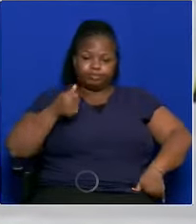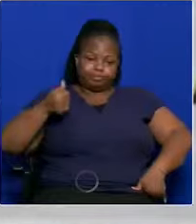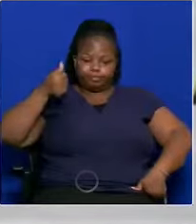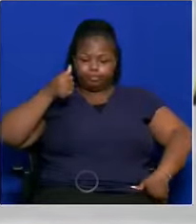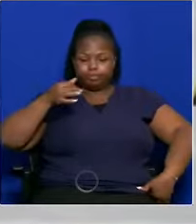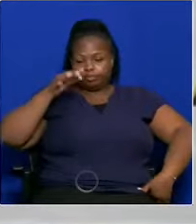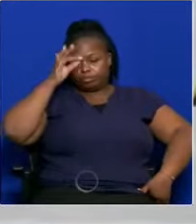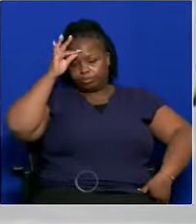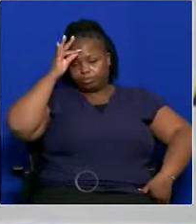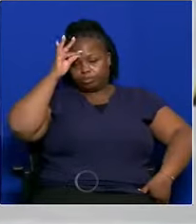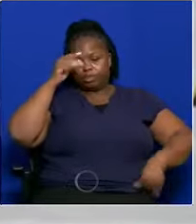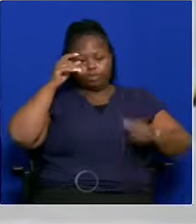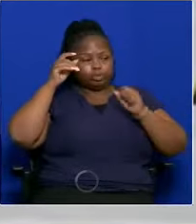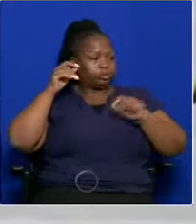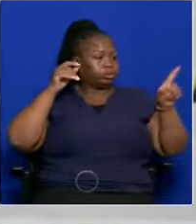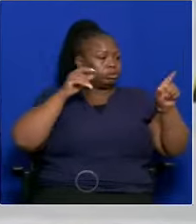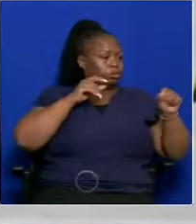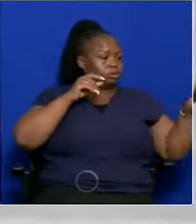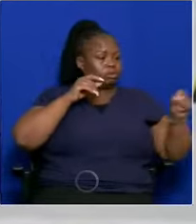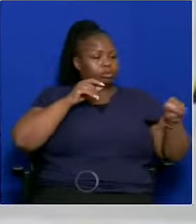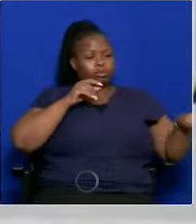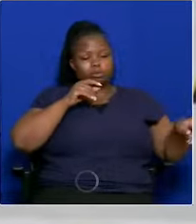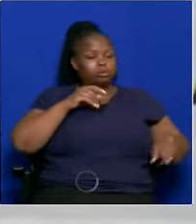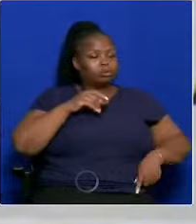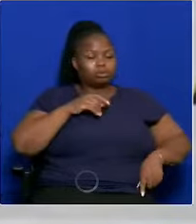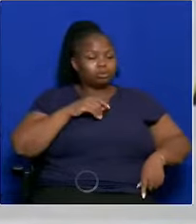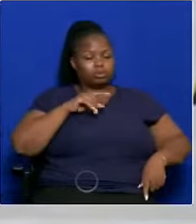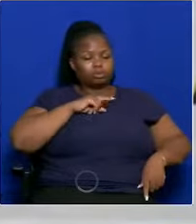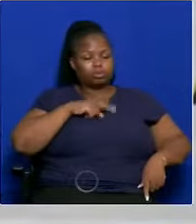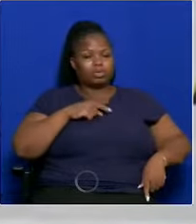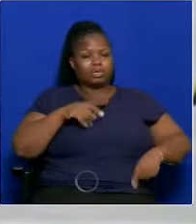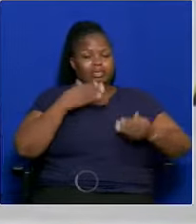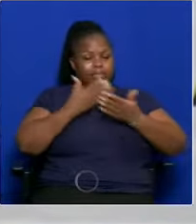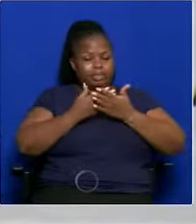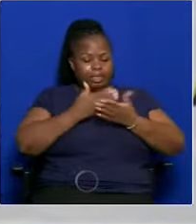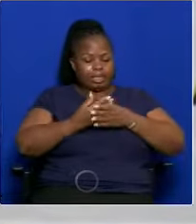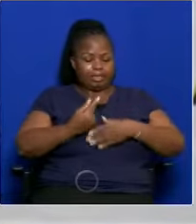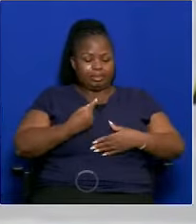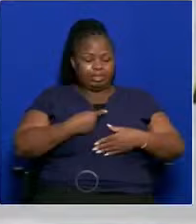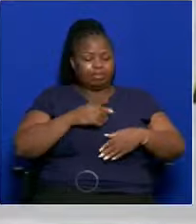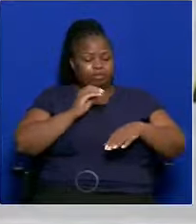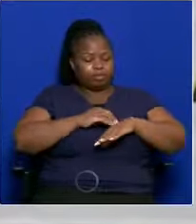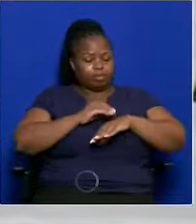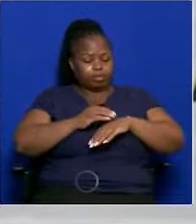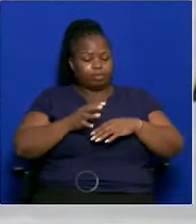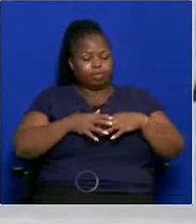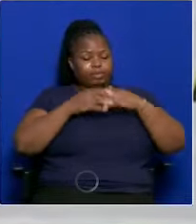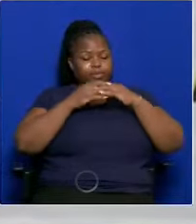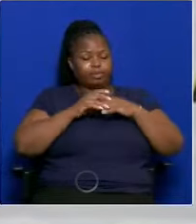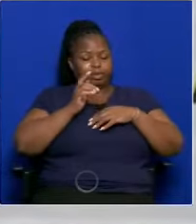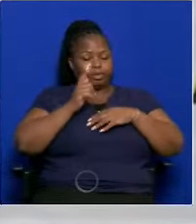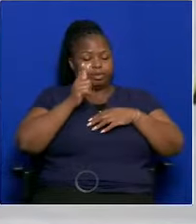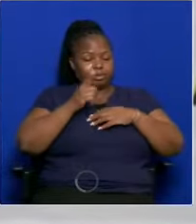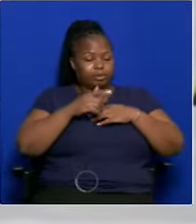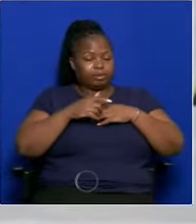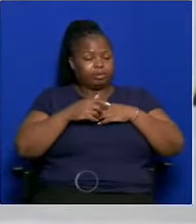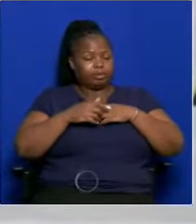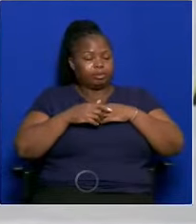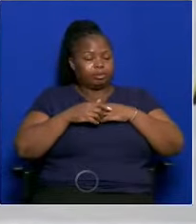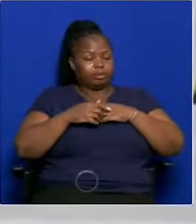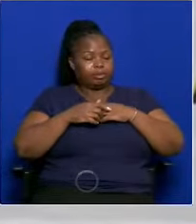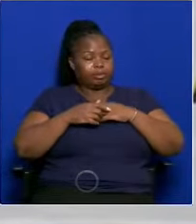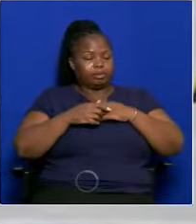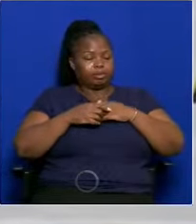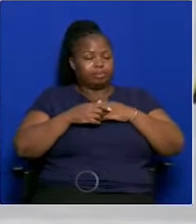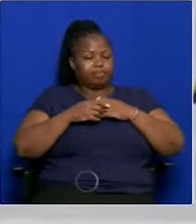it to anybody, because this can put you into a problem. But the others, I didn't see any reason to